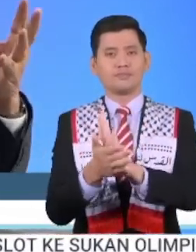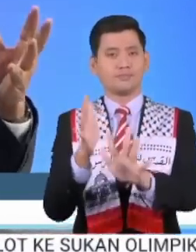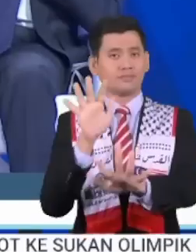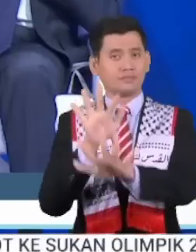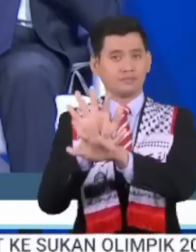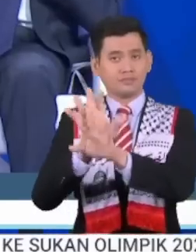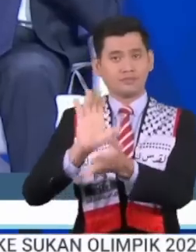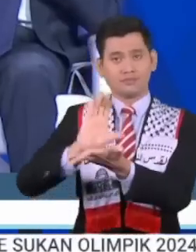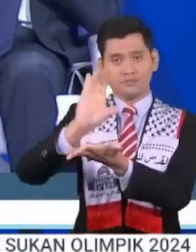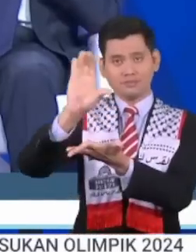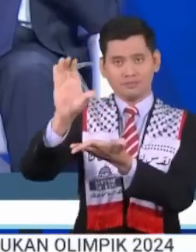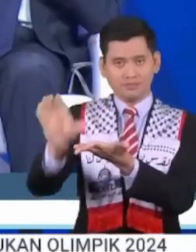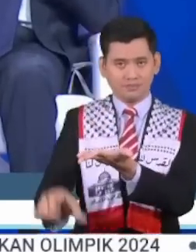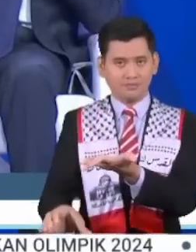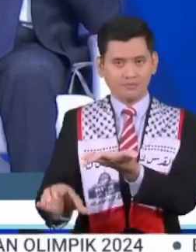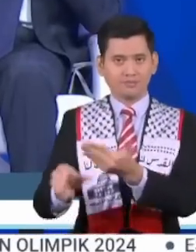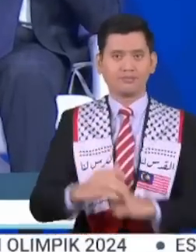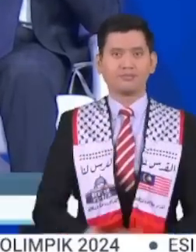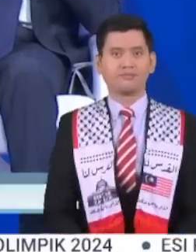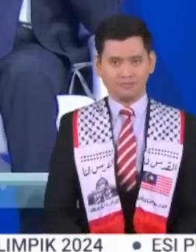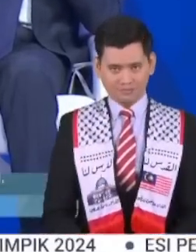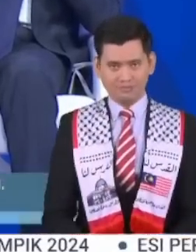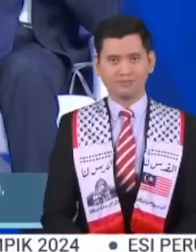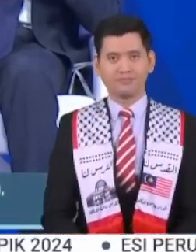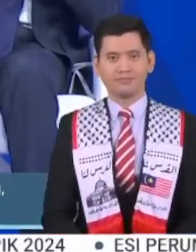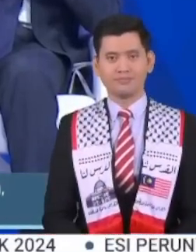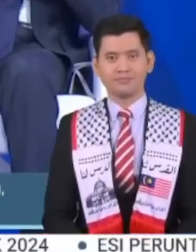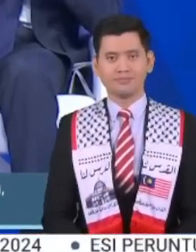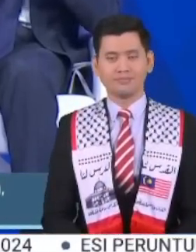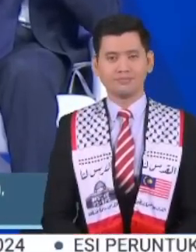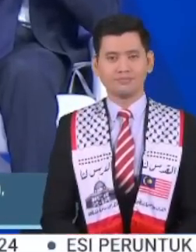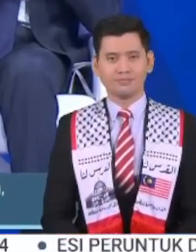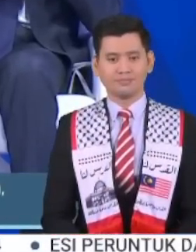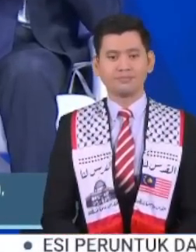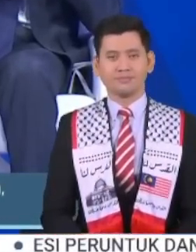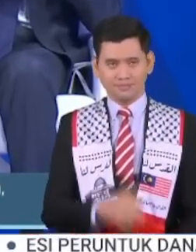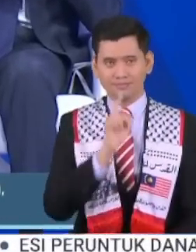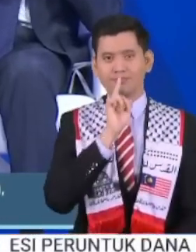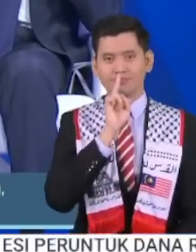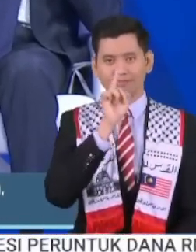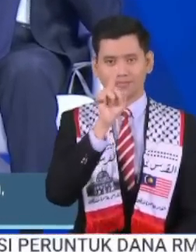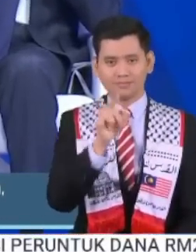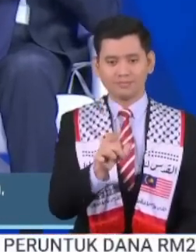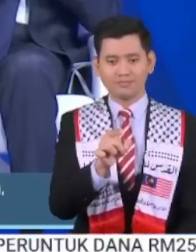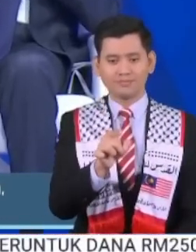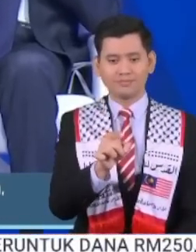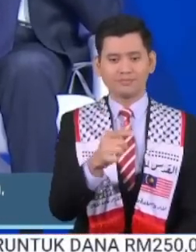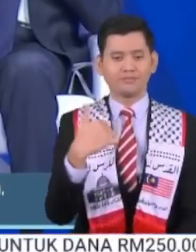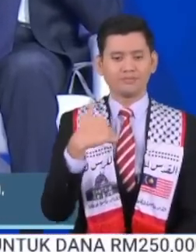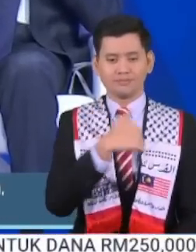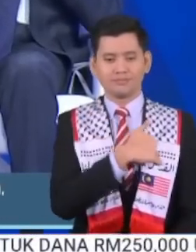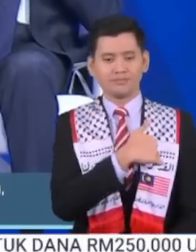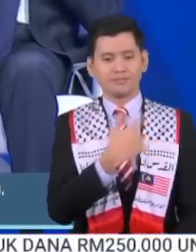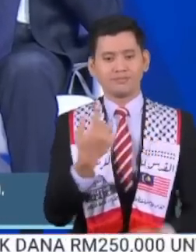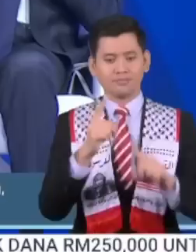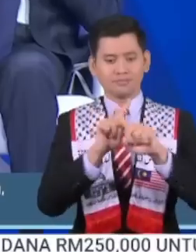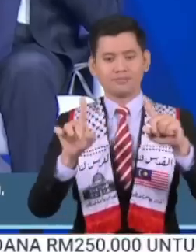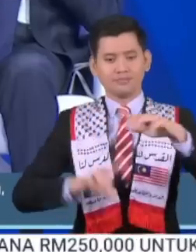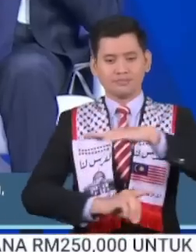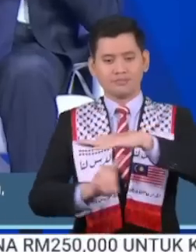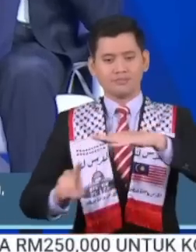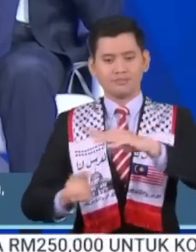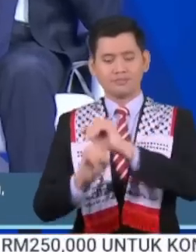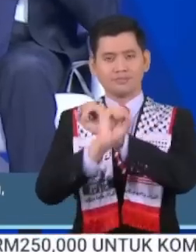pelaburan. I think political stability is very critical, but clarity of policies is what